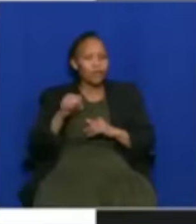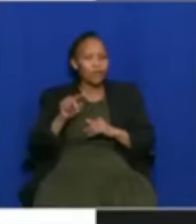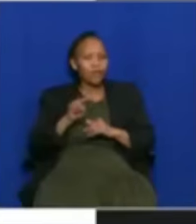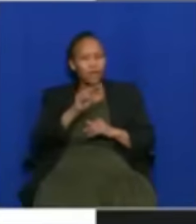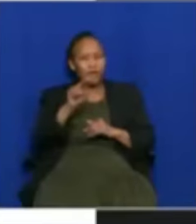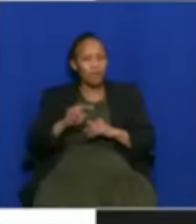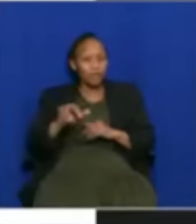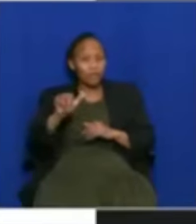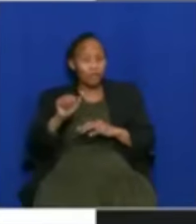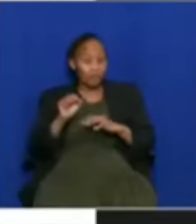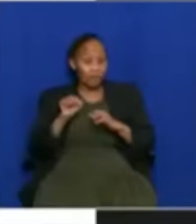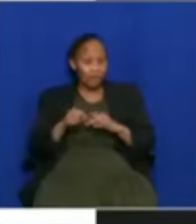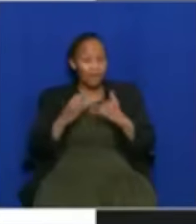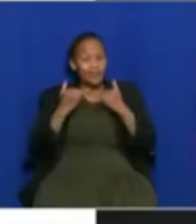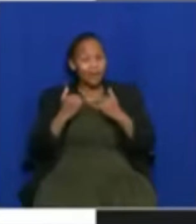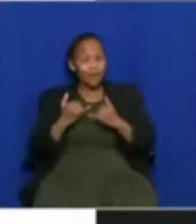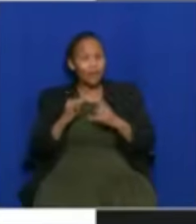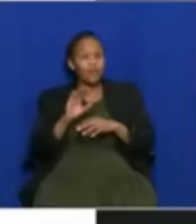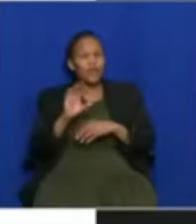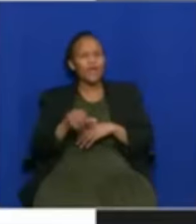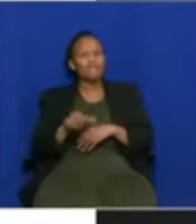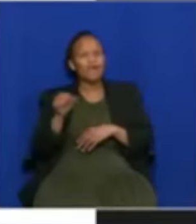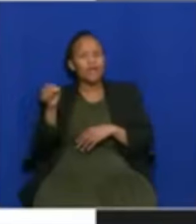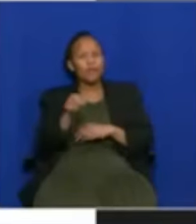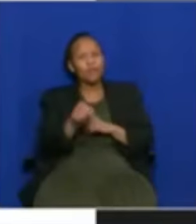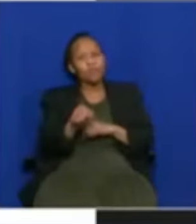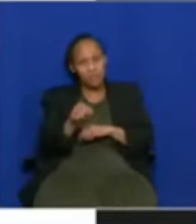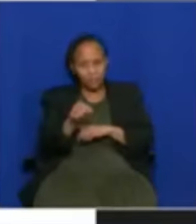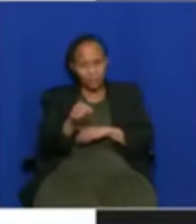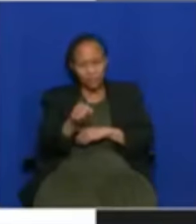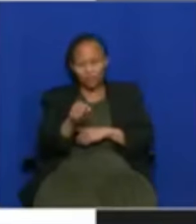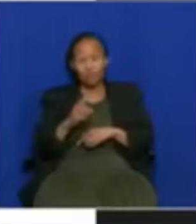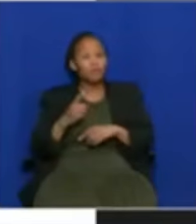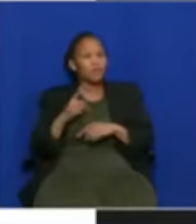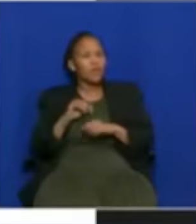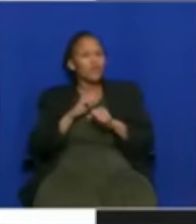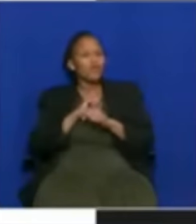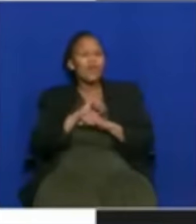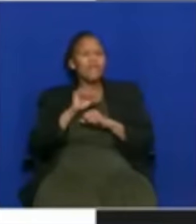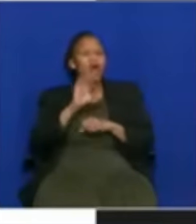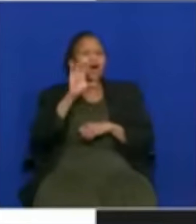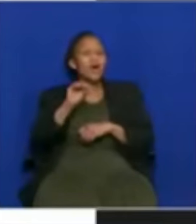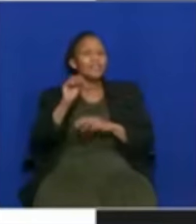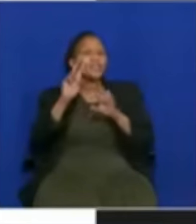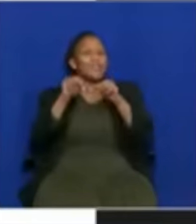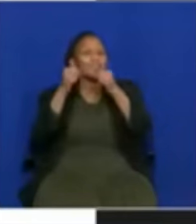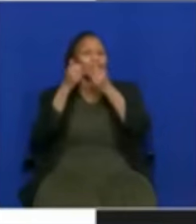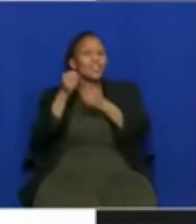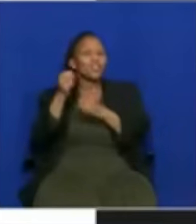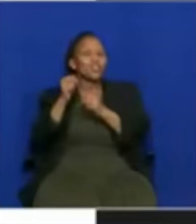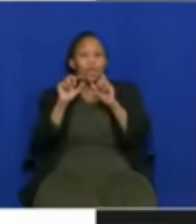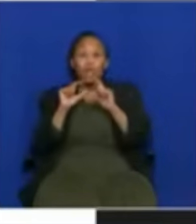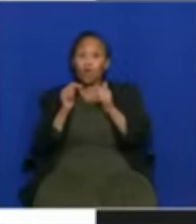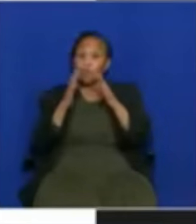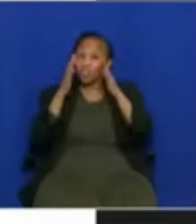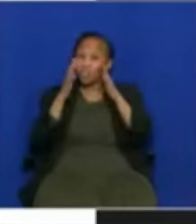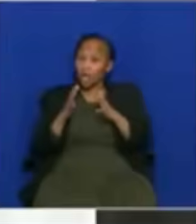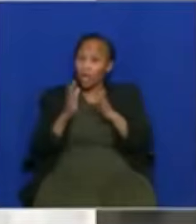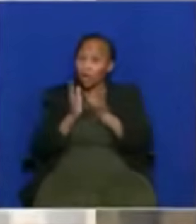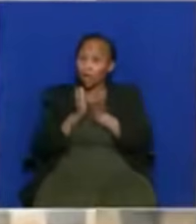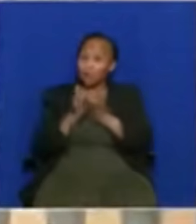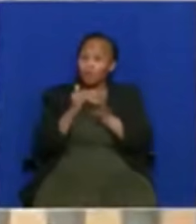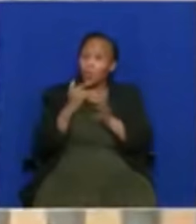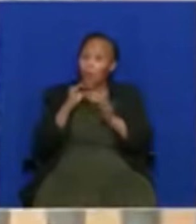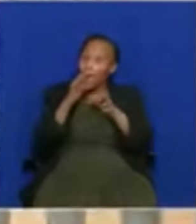a certain function. Why didn't you ask the National Commissioner to please establish on your behalf what is happening here? Who is